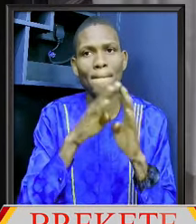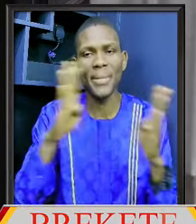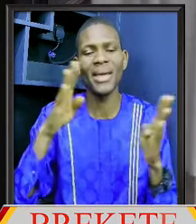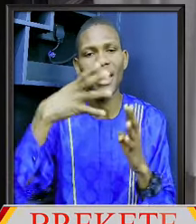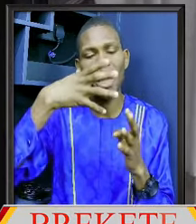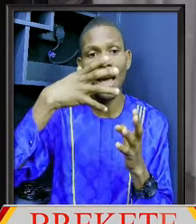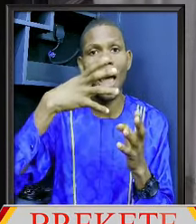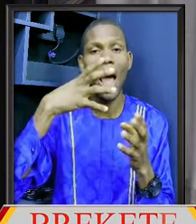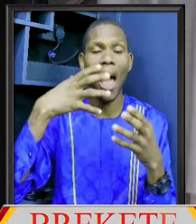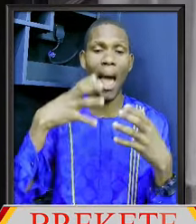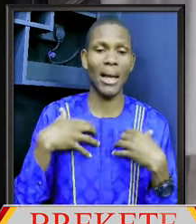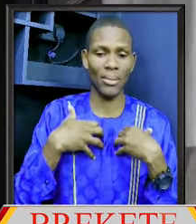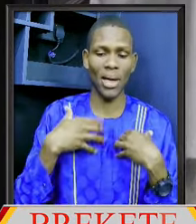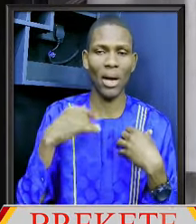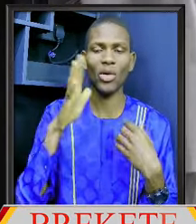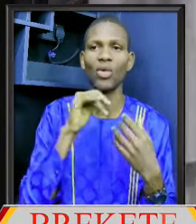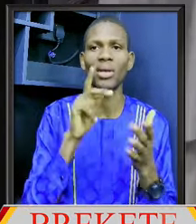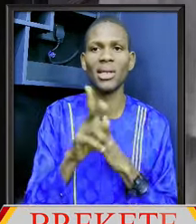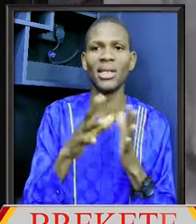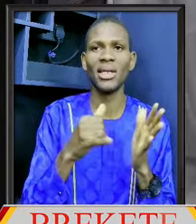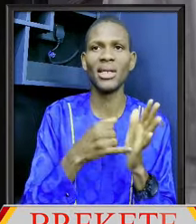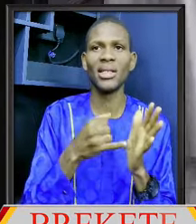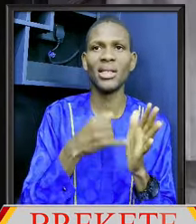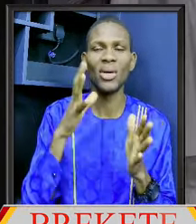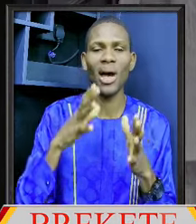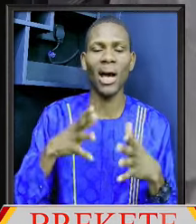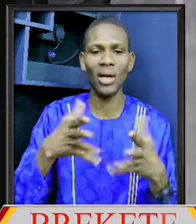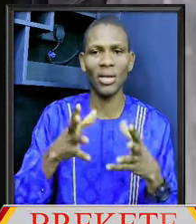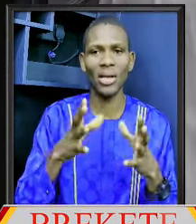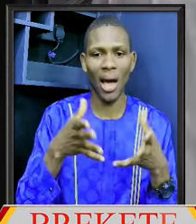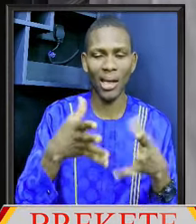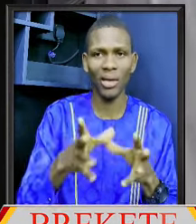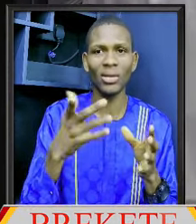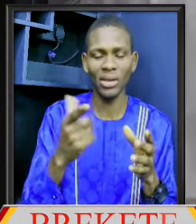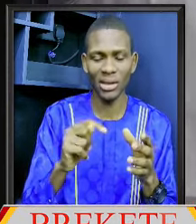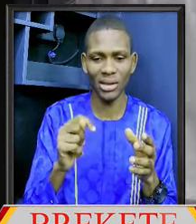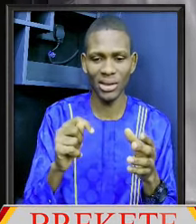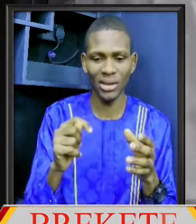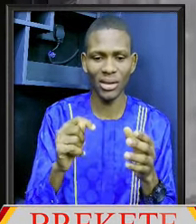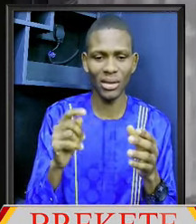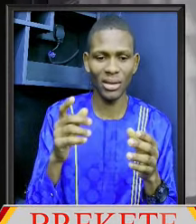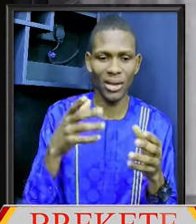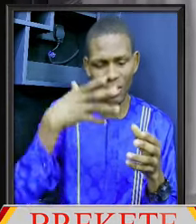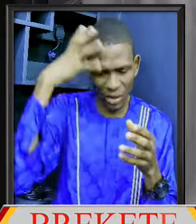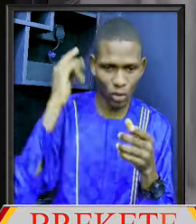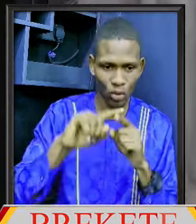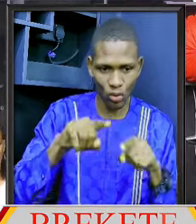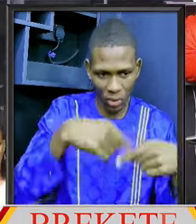go kill him. Mm-hmm. You go allow the animal to struggle, then you go just lie down, tell the children go.